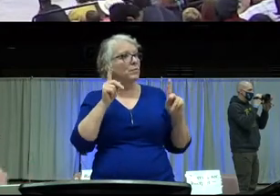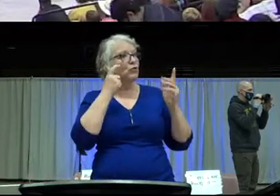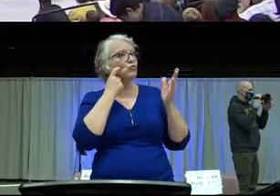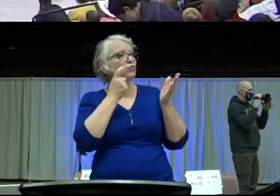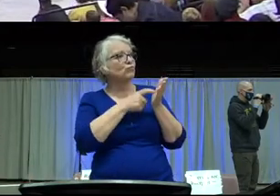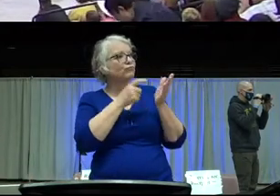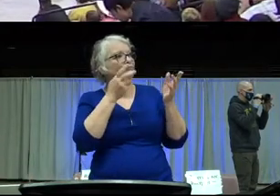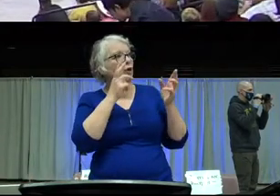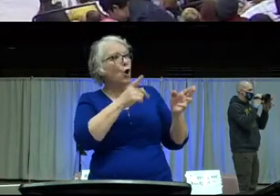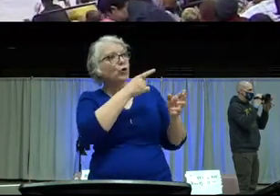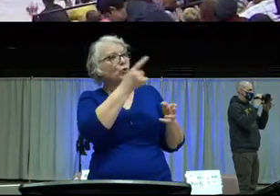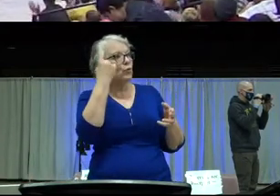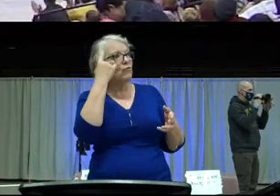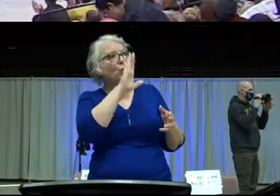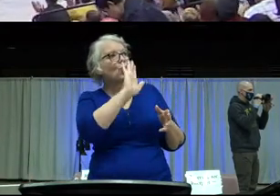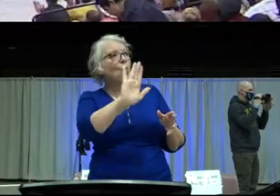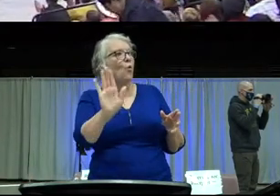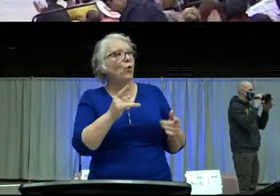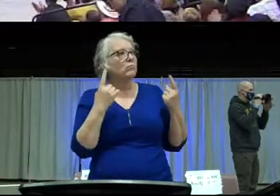accomplishments.